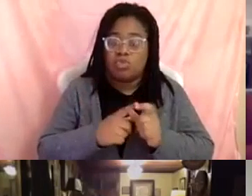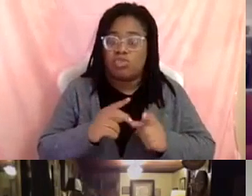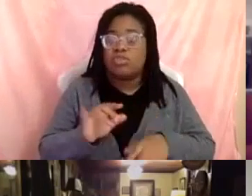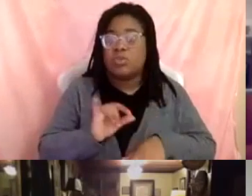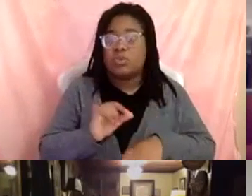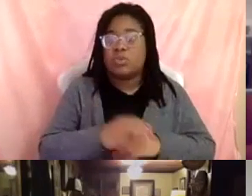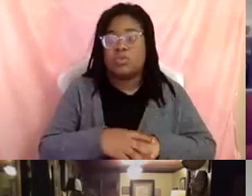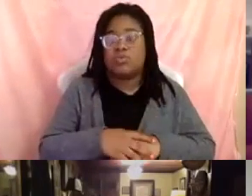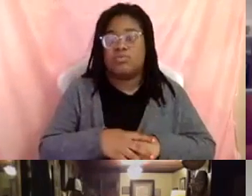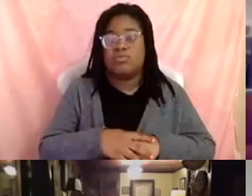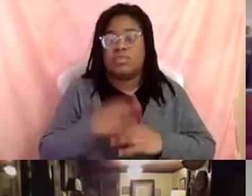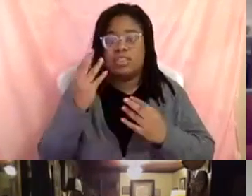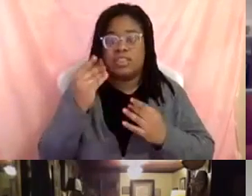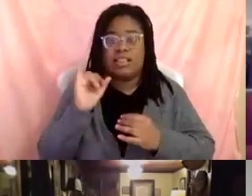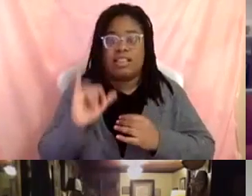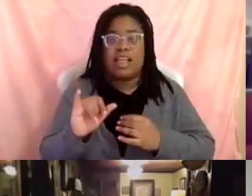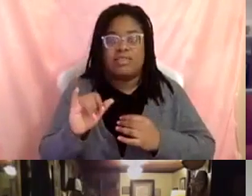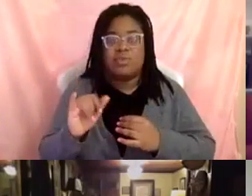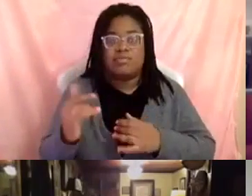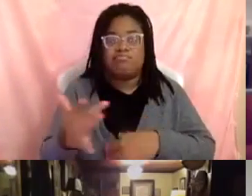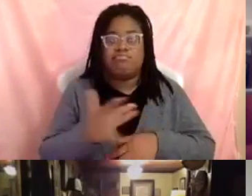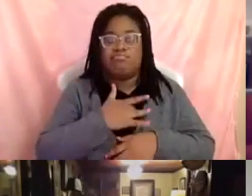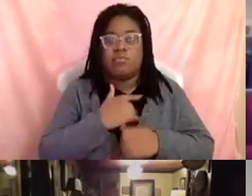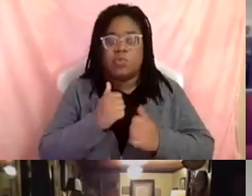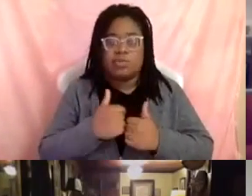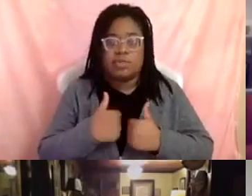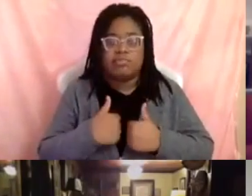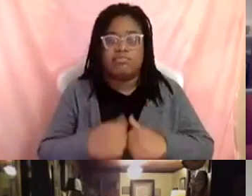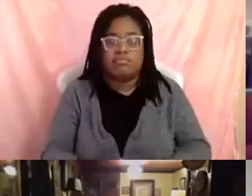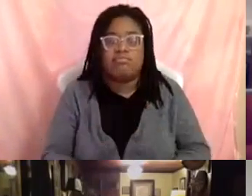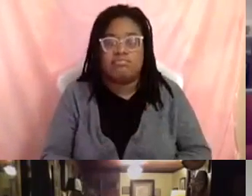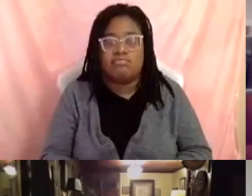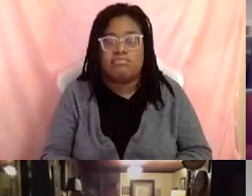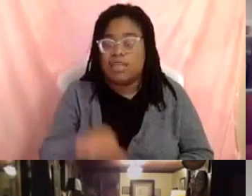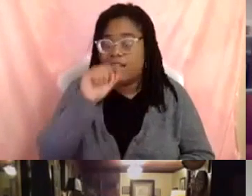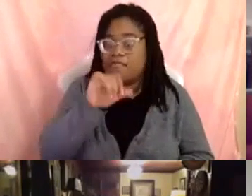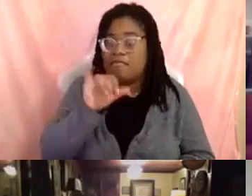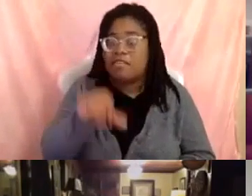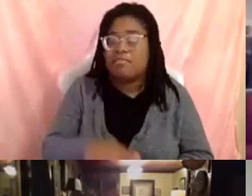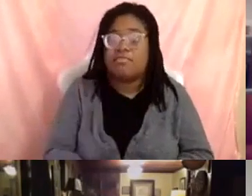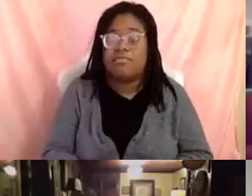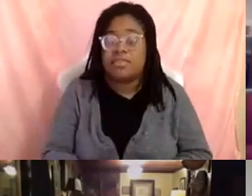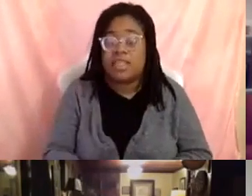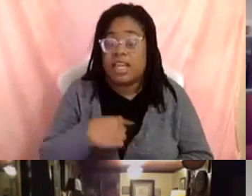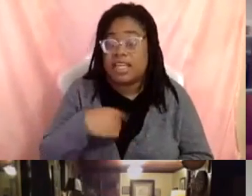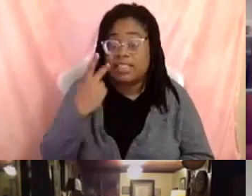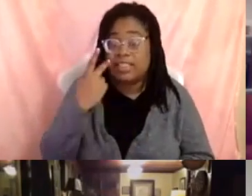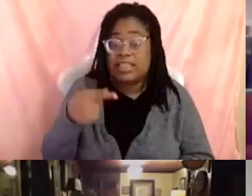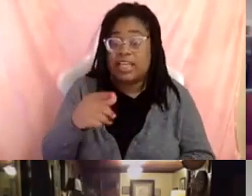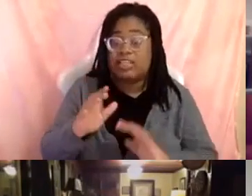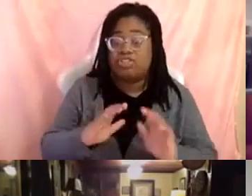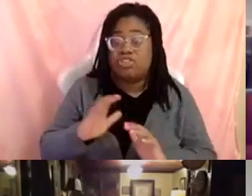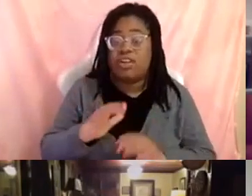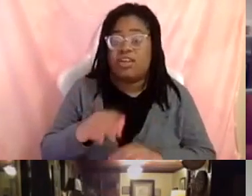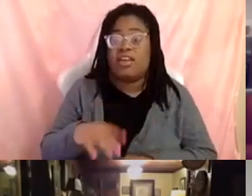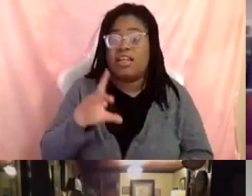So I think that's what's resonating with me. Love that. And I see in the chat,